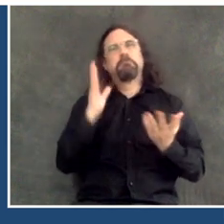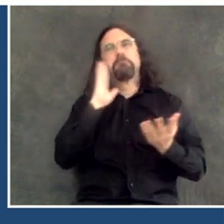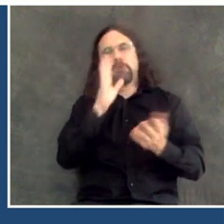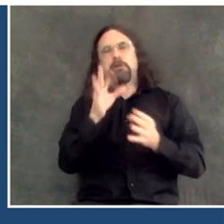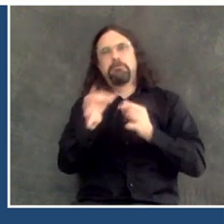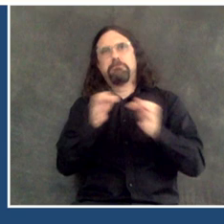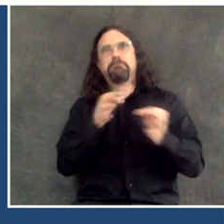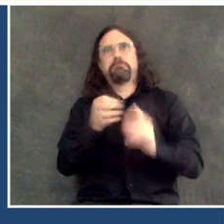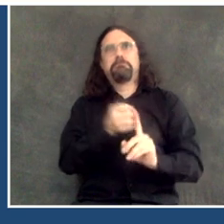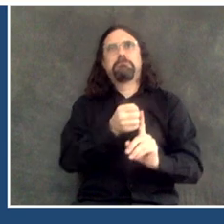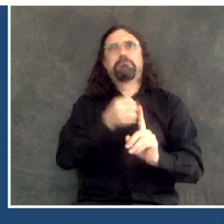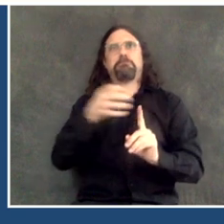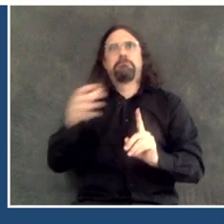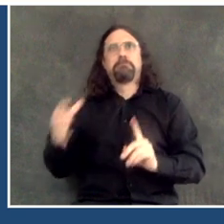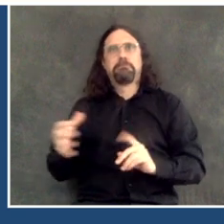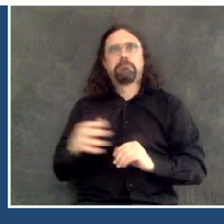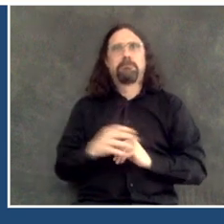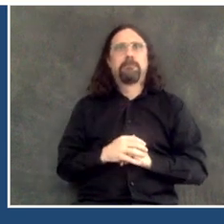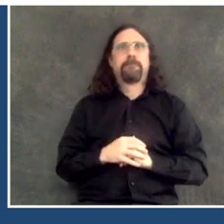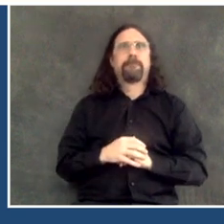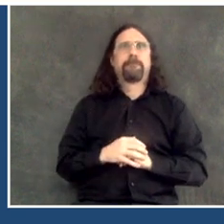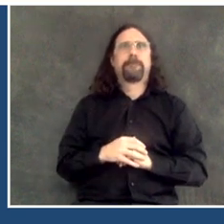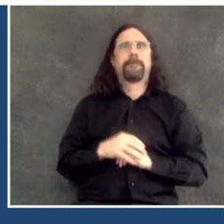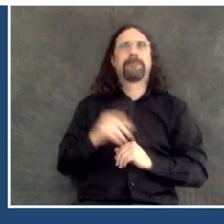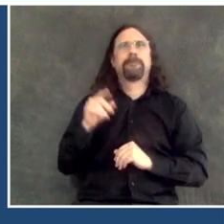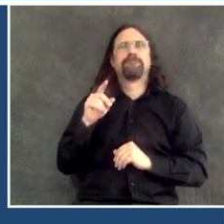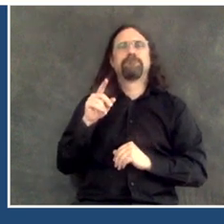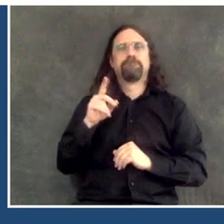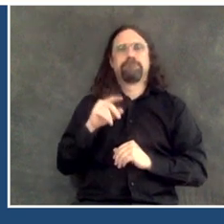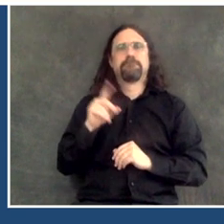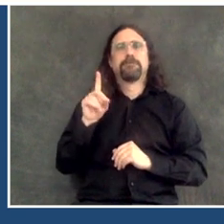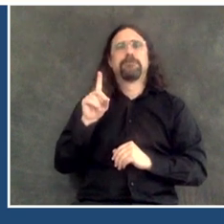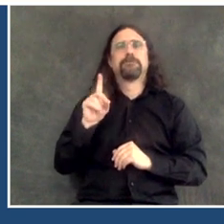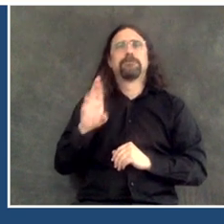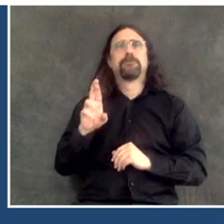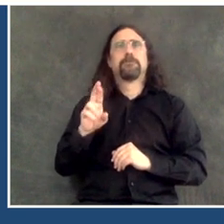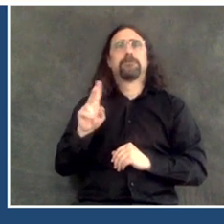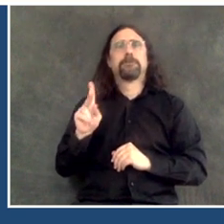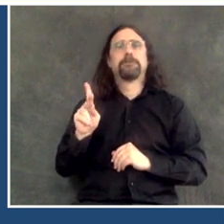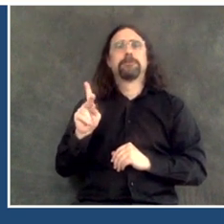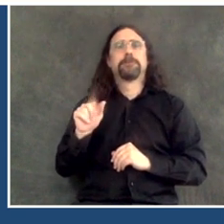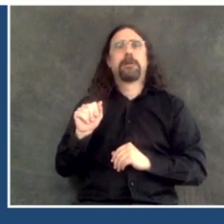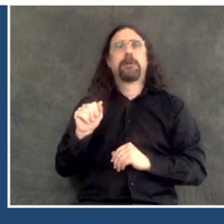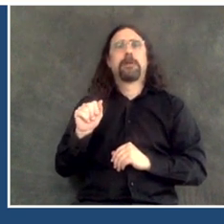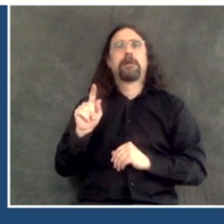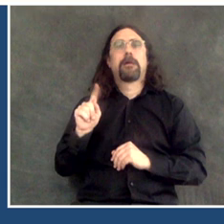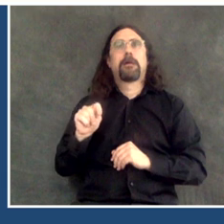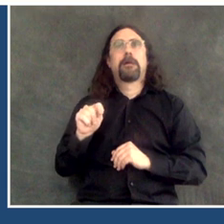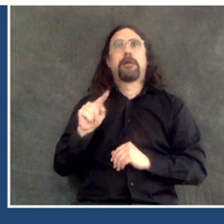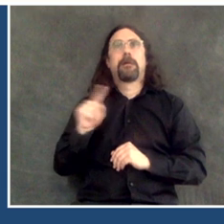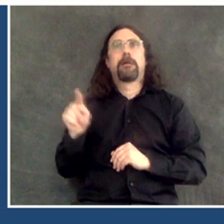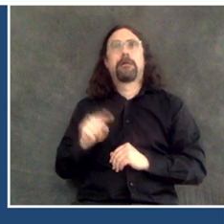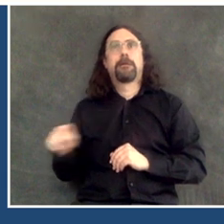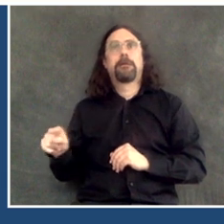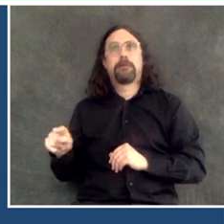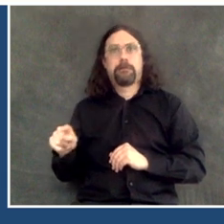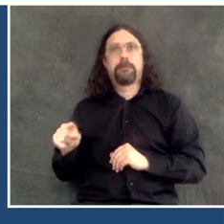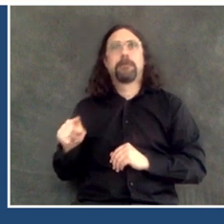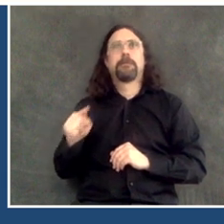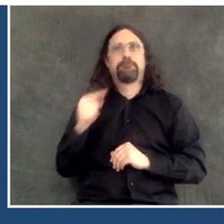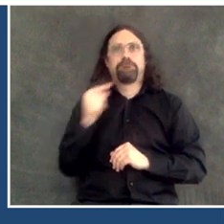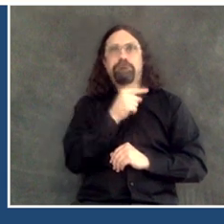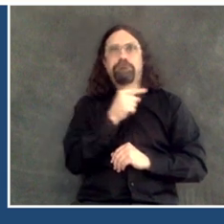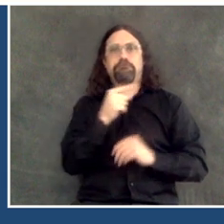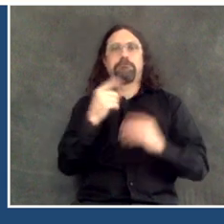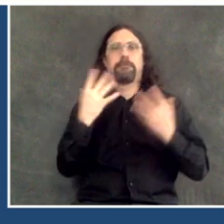The ventilators, why are they so crucial? Because, as you'll hear from our